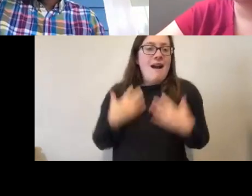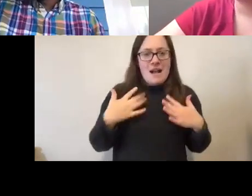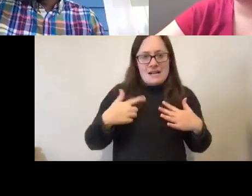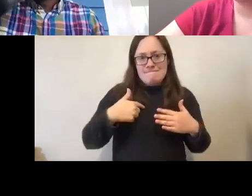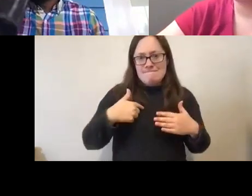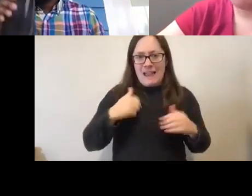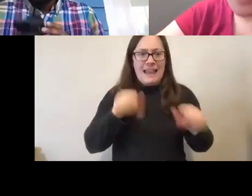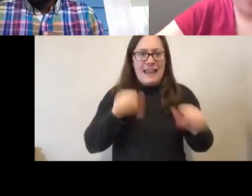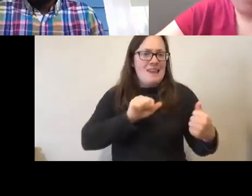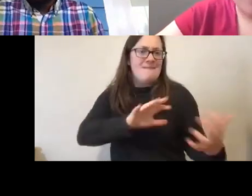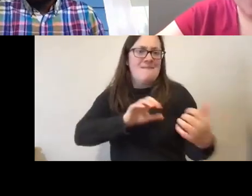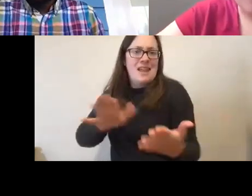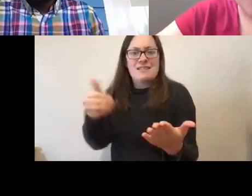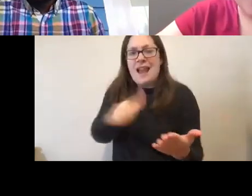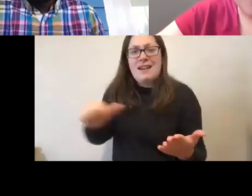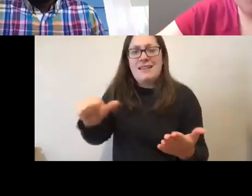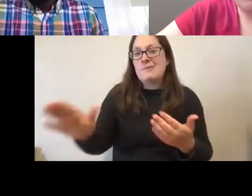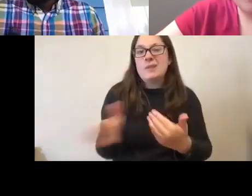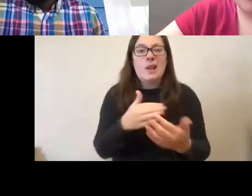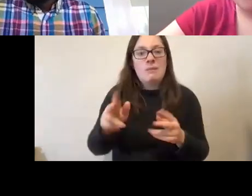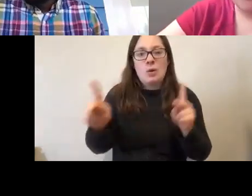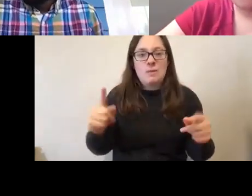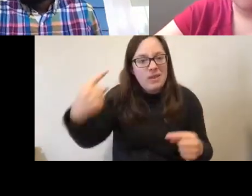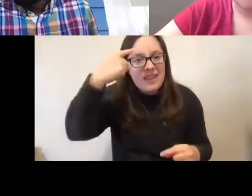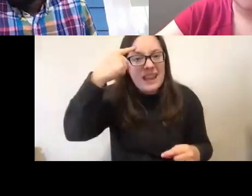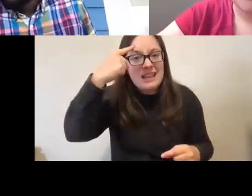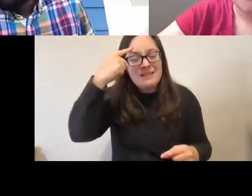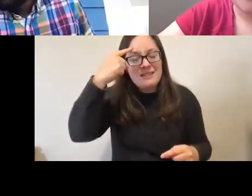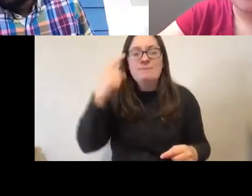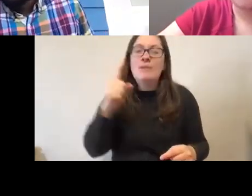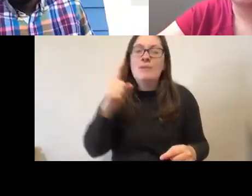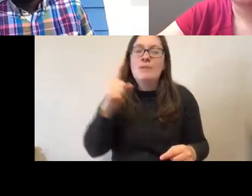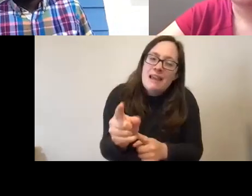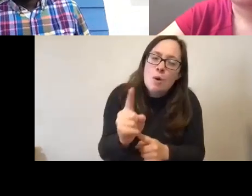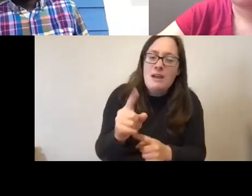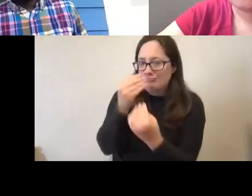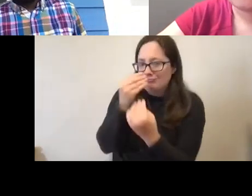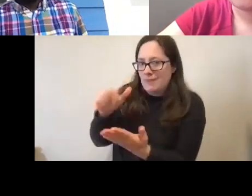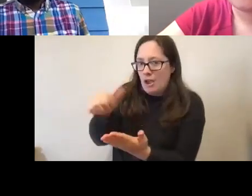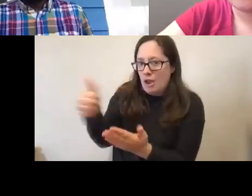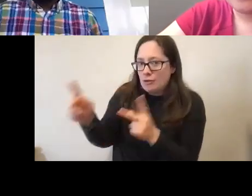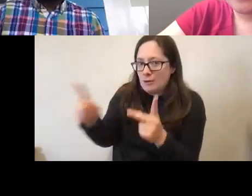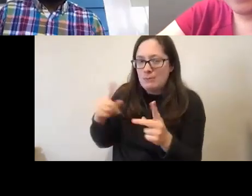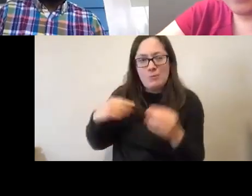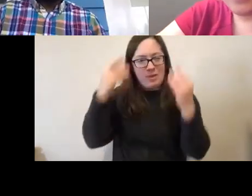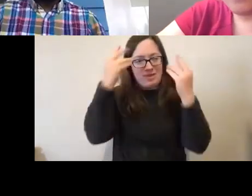me, or what I think about myself, really, because that's who I'm speaking to in those moments. And